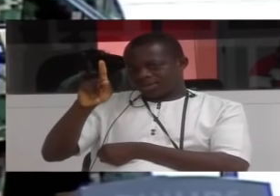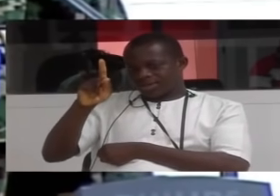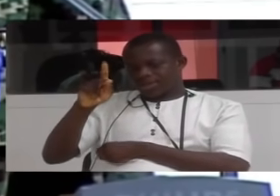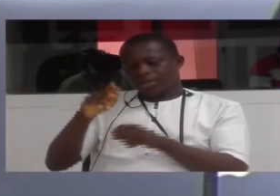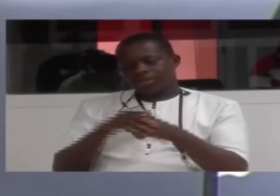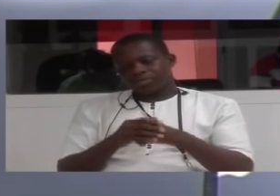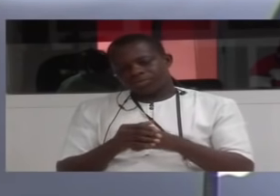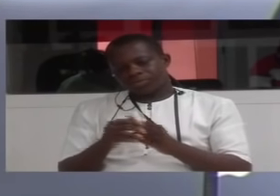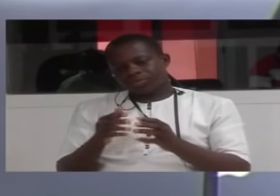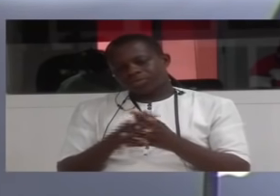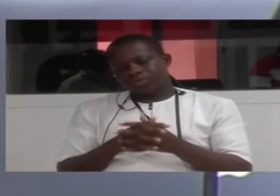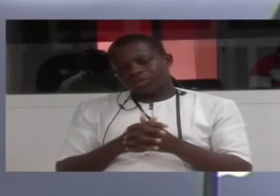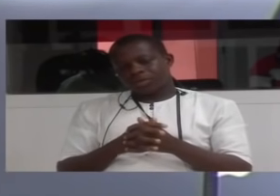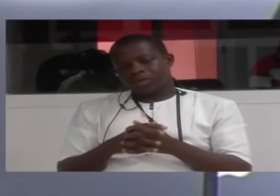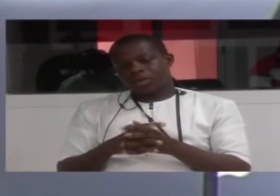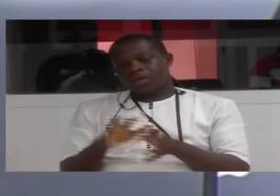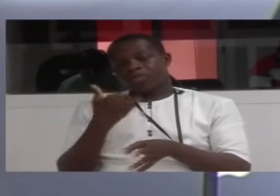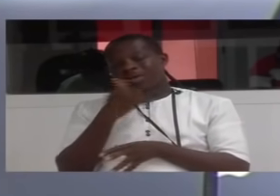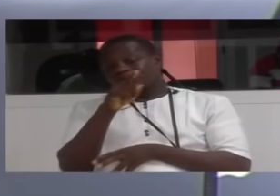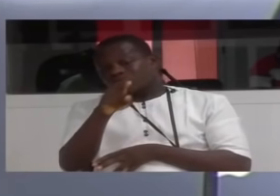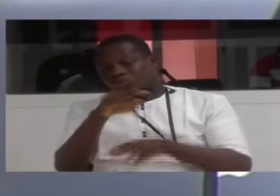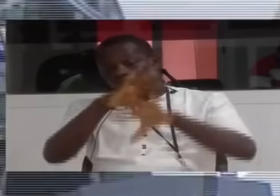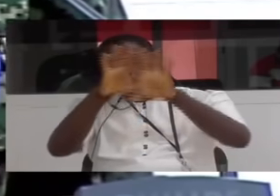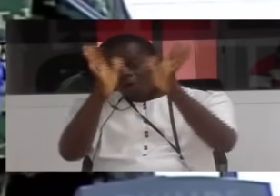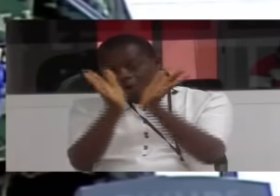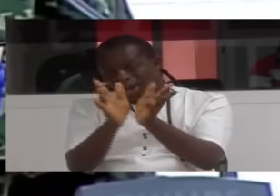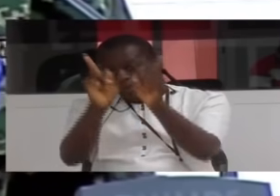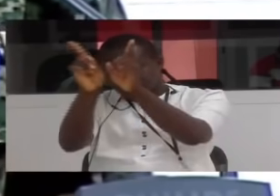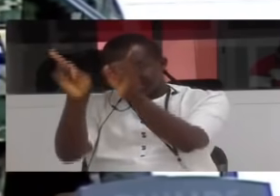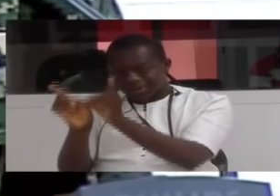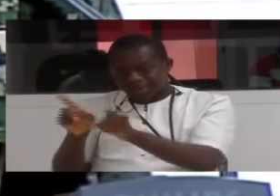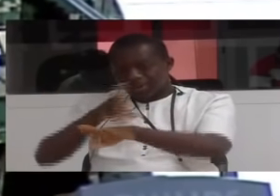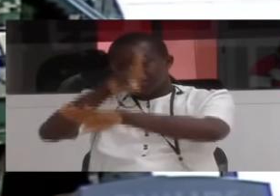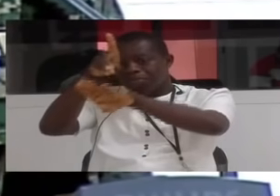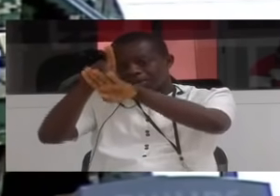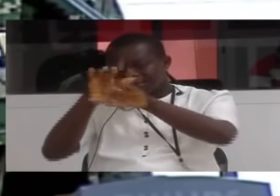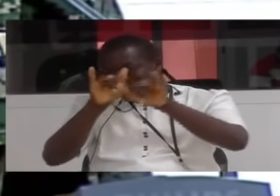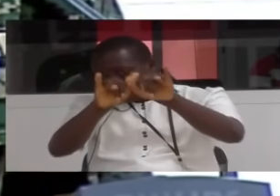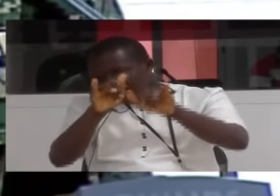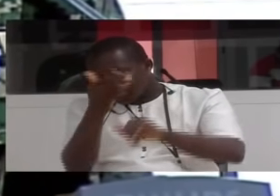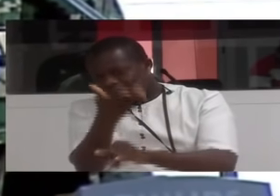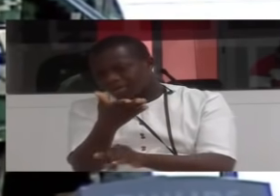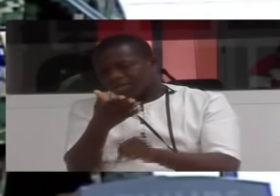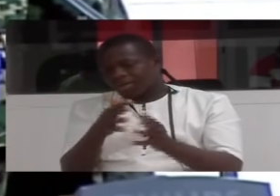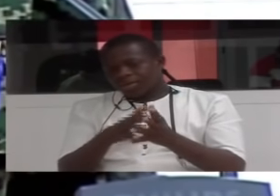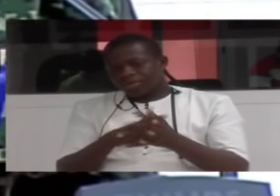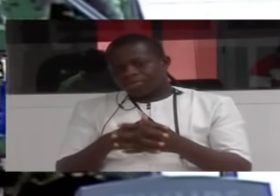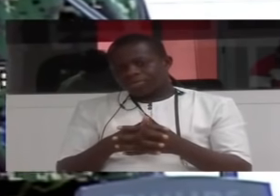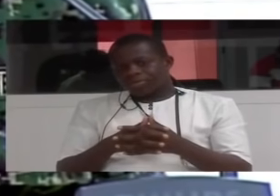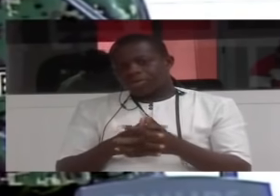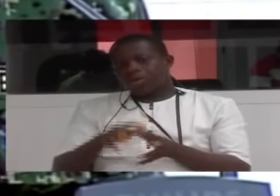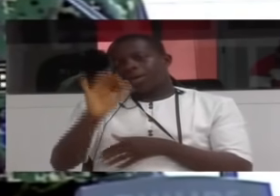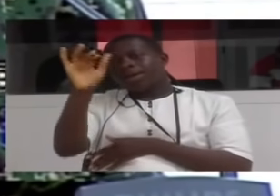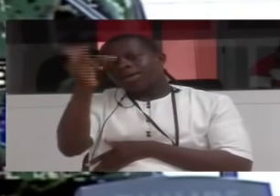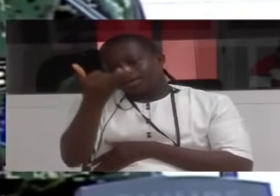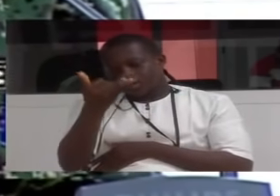And did you all converge at the base? Ñep ñu ñep dajé ngén ci sen place bi fofu.